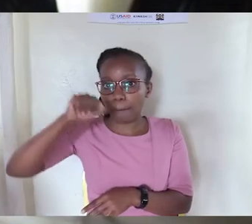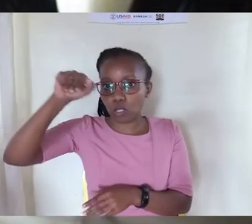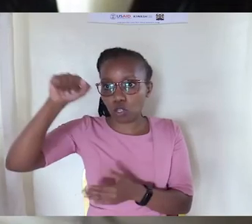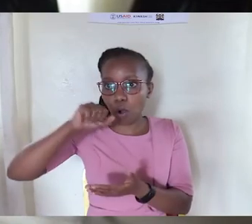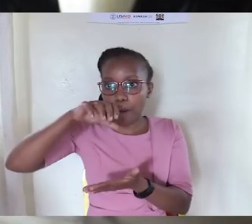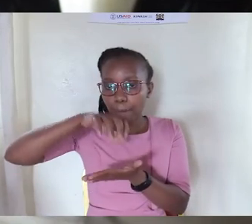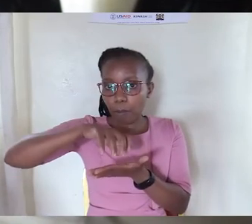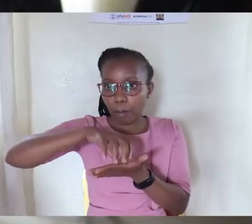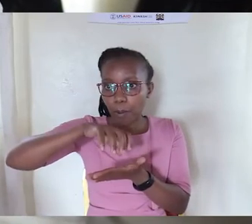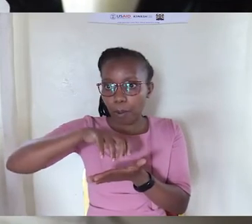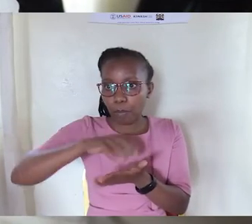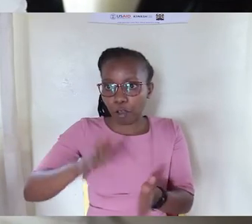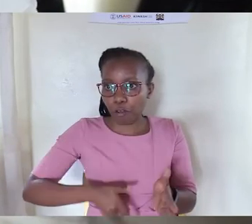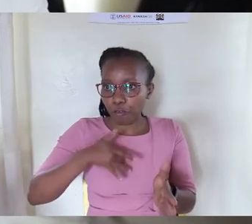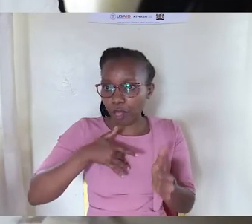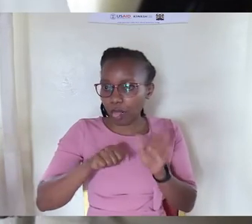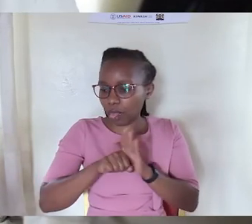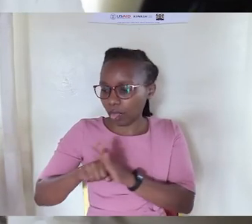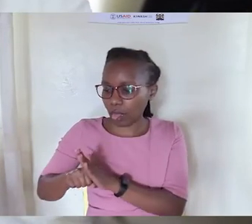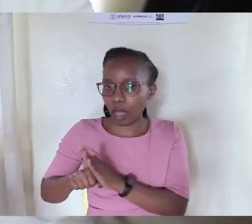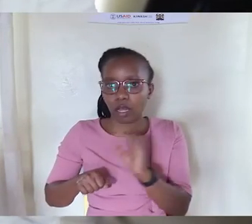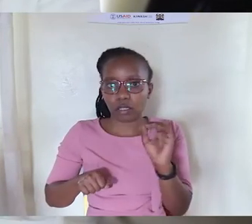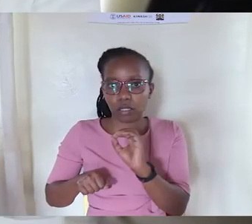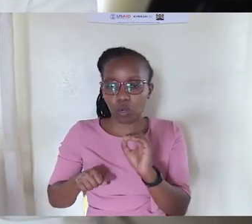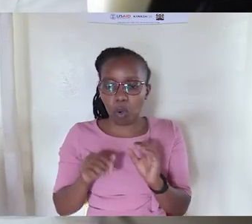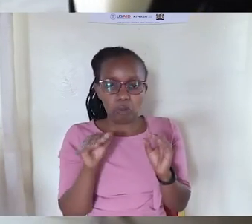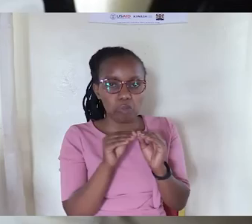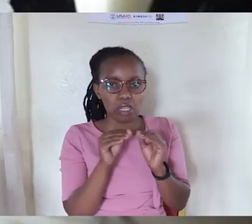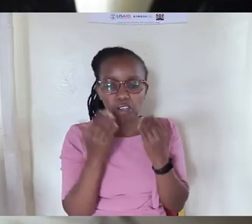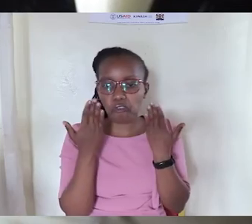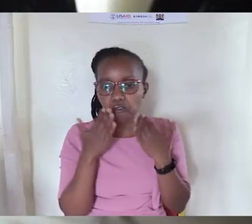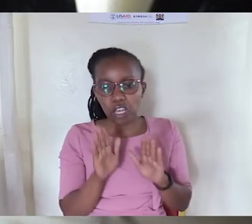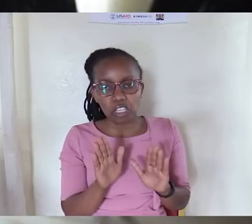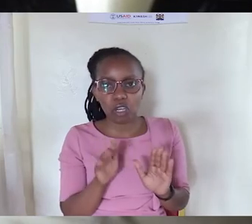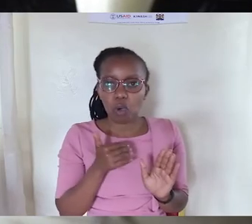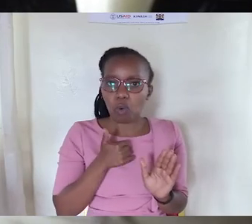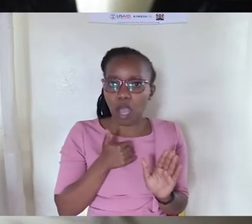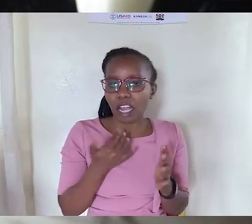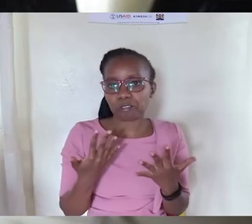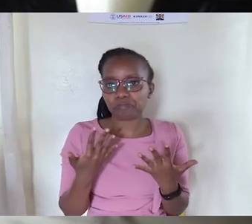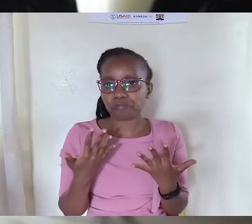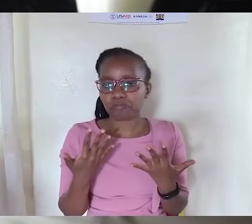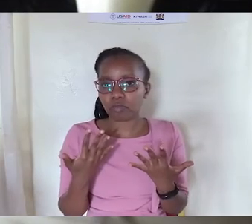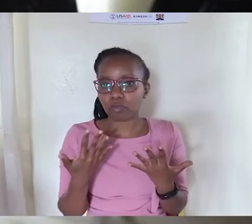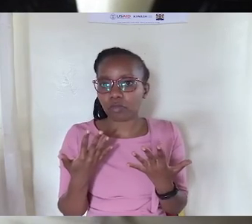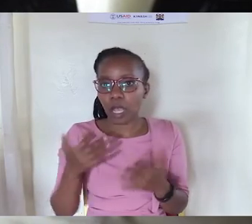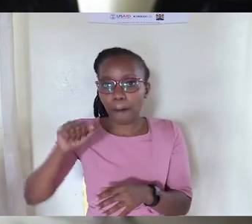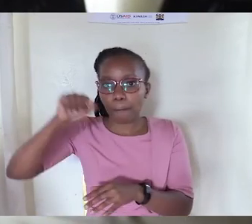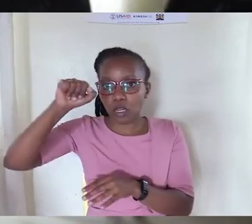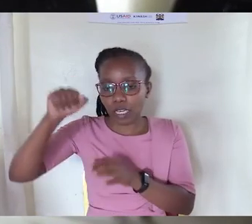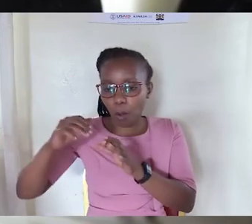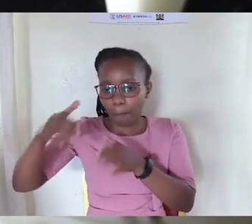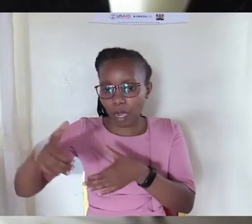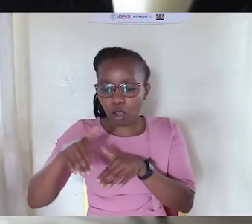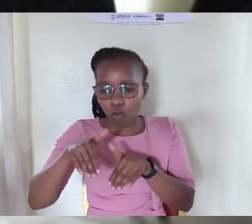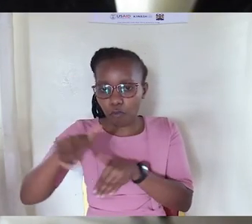feels infringed. So we had meetings with them. We created a help desk where we help the political parties to abide